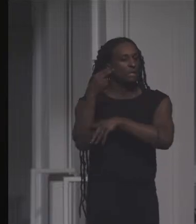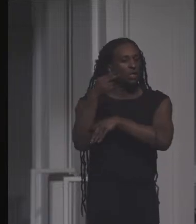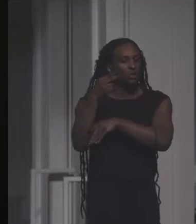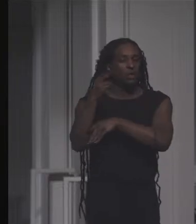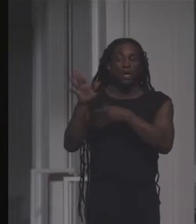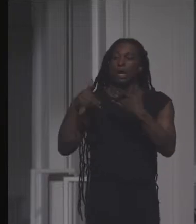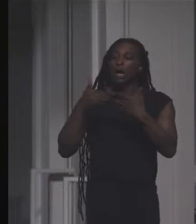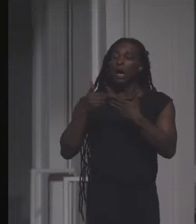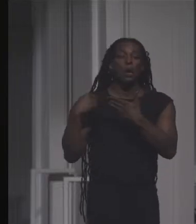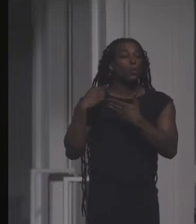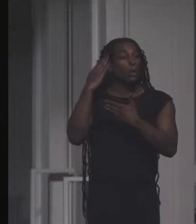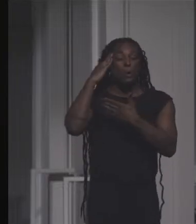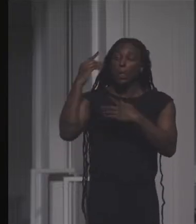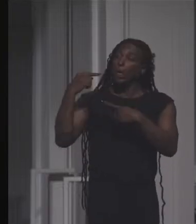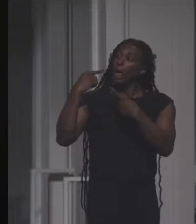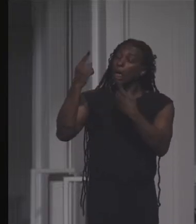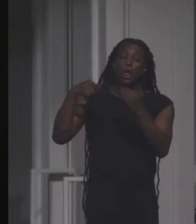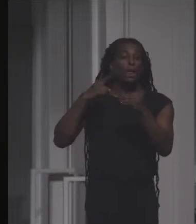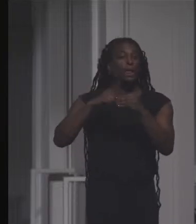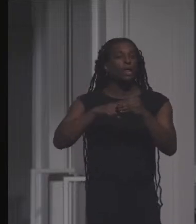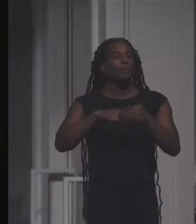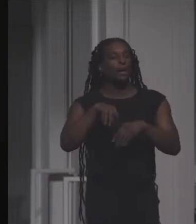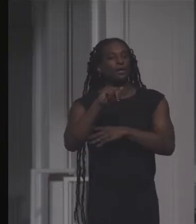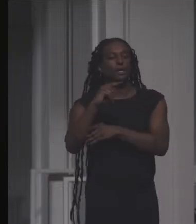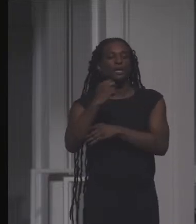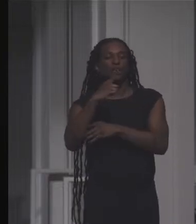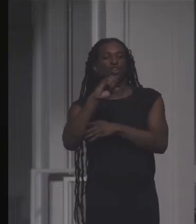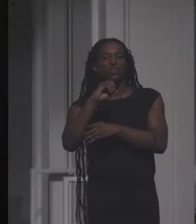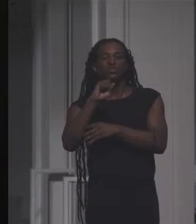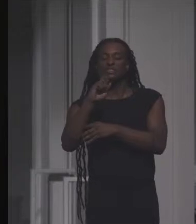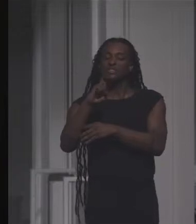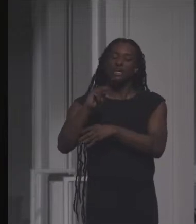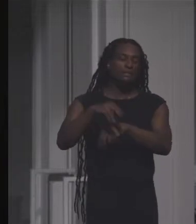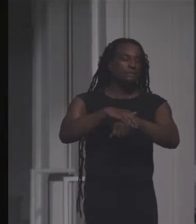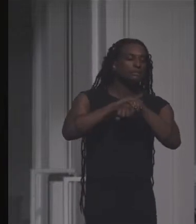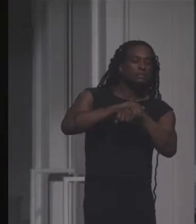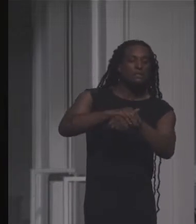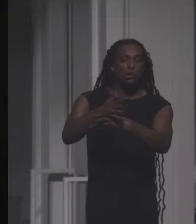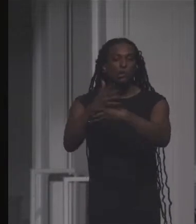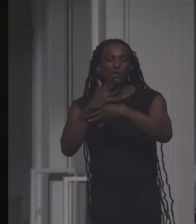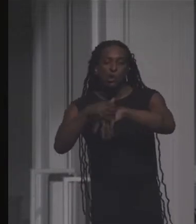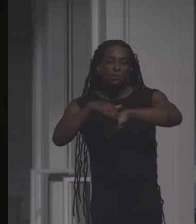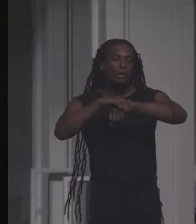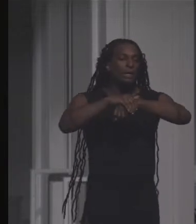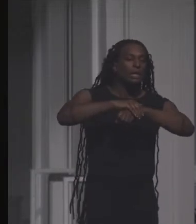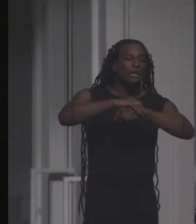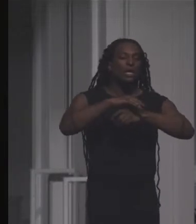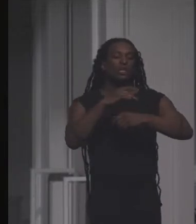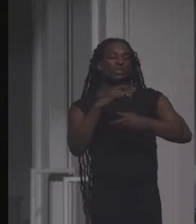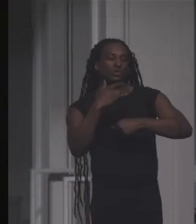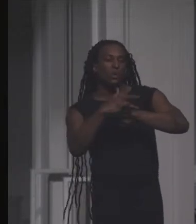of Anglo-Saxon England in the early Middle Ages, all